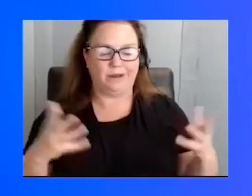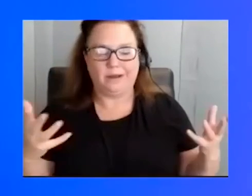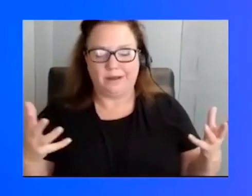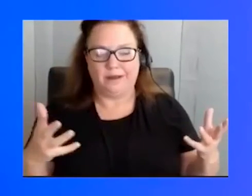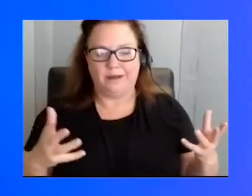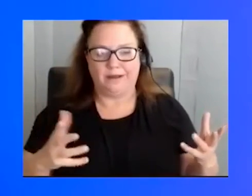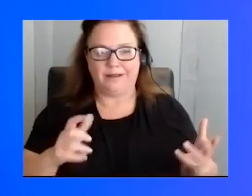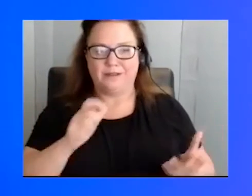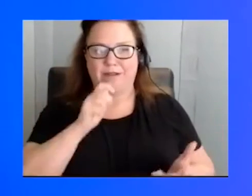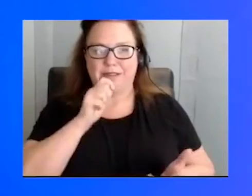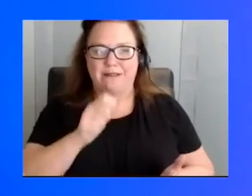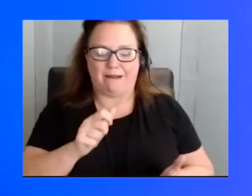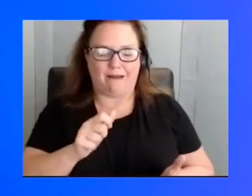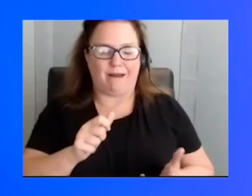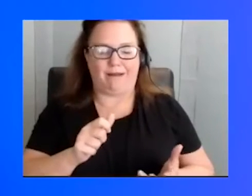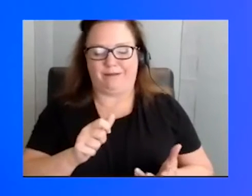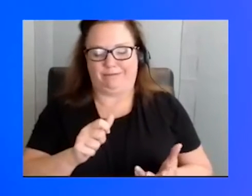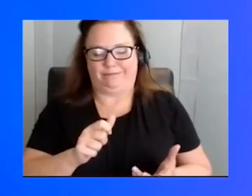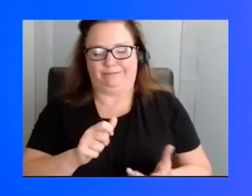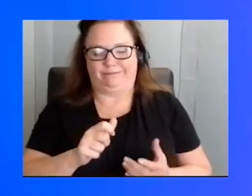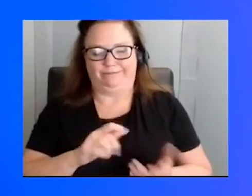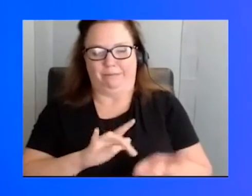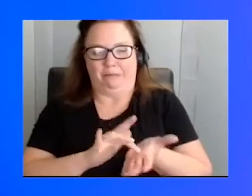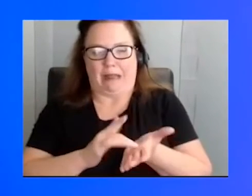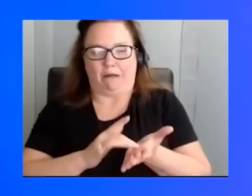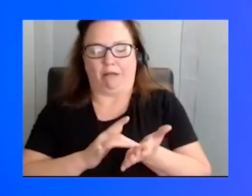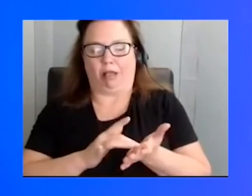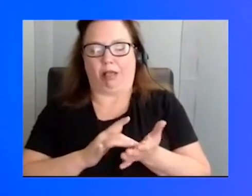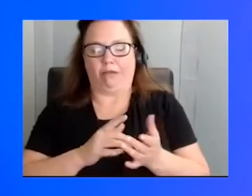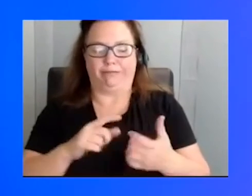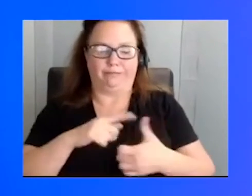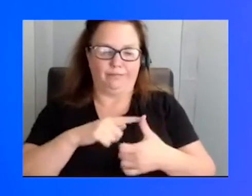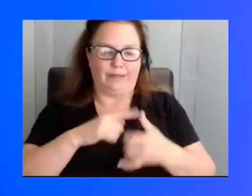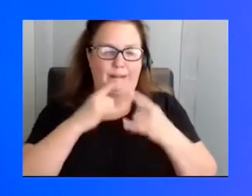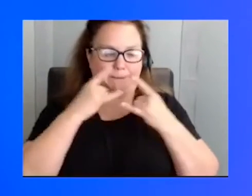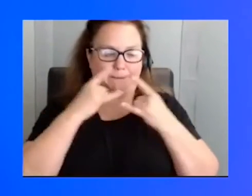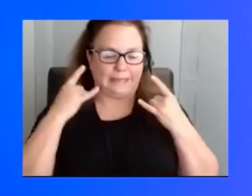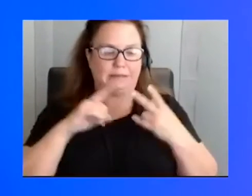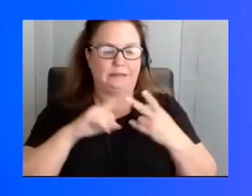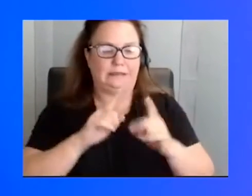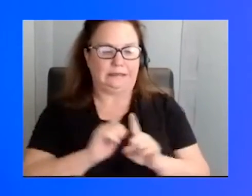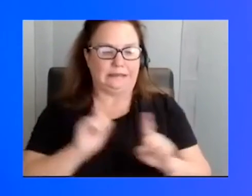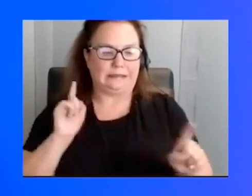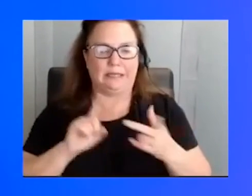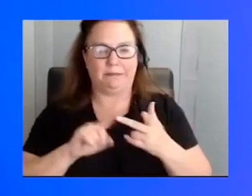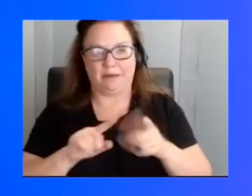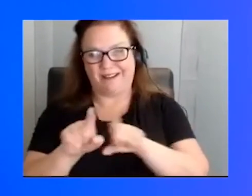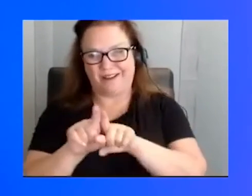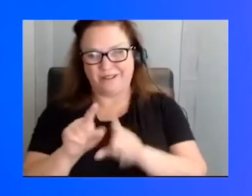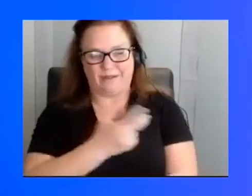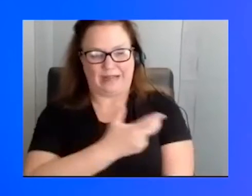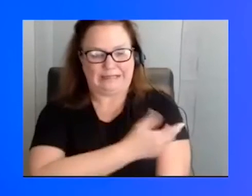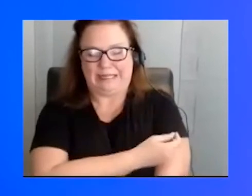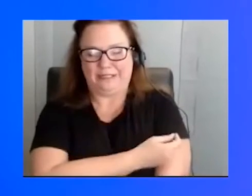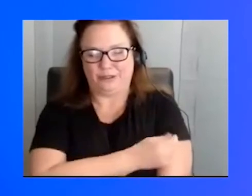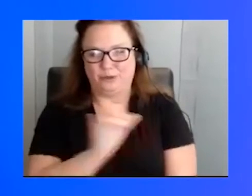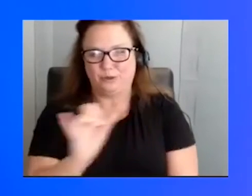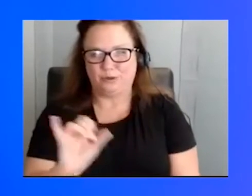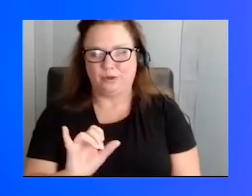non-pharmaceutical interventions like masking and distancing, but also vaccination as well. Remember, there's no one